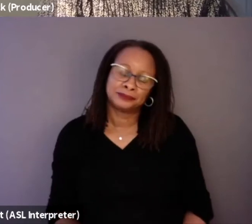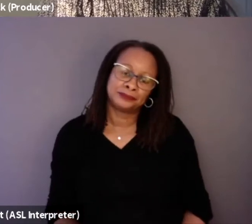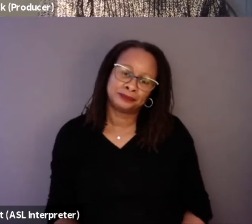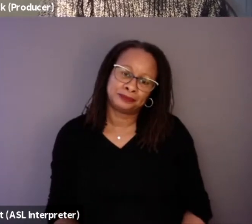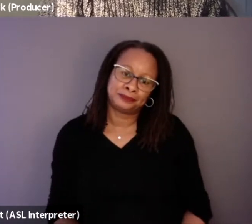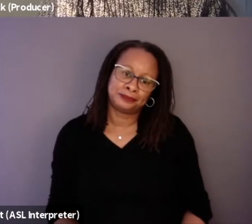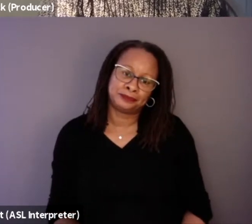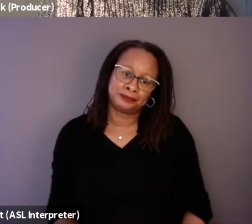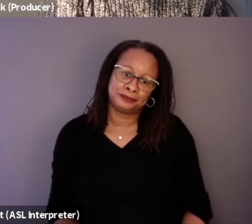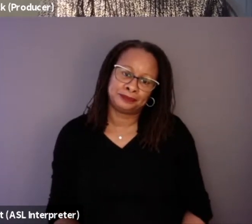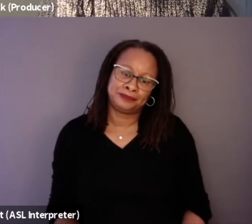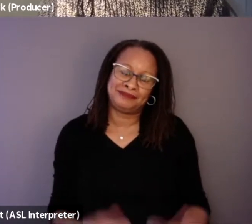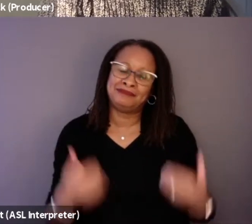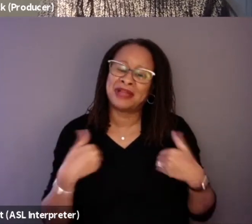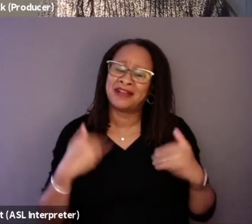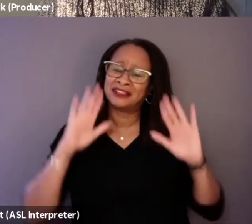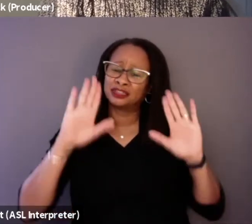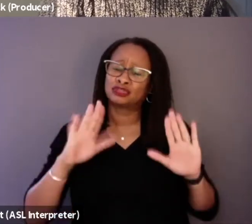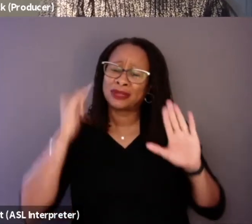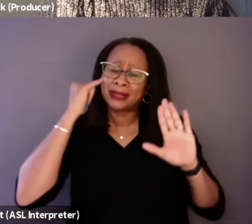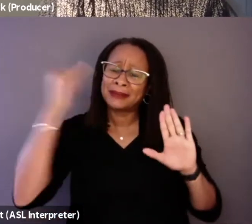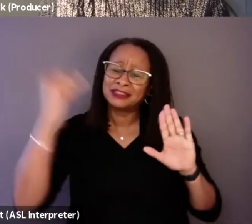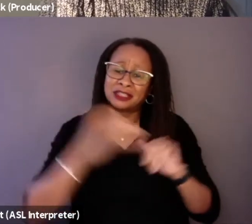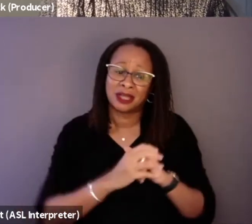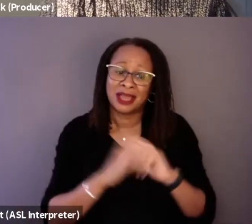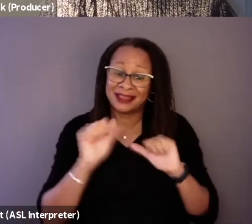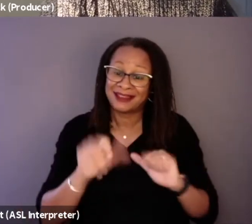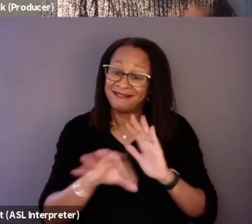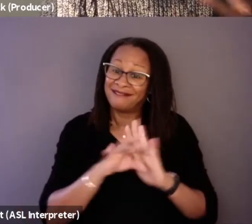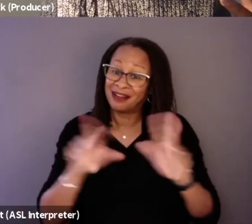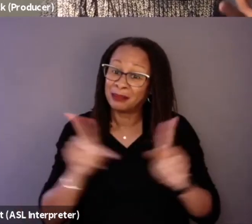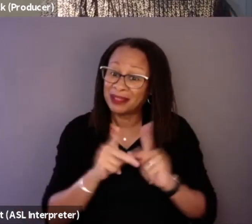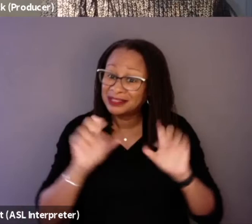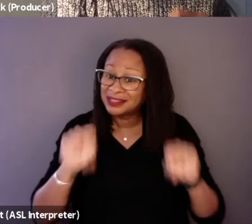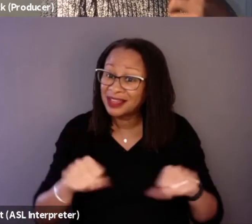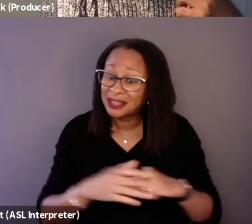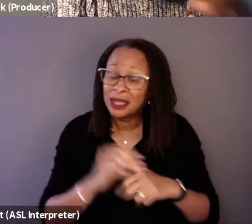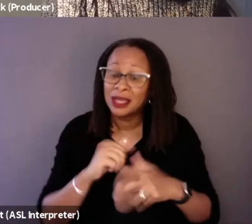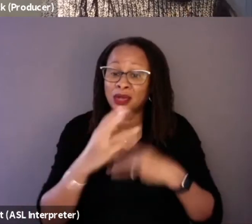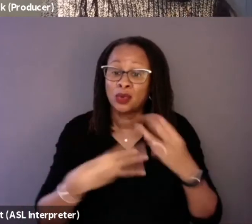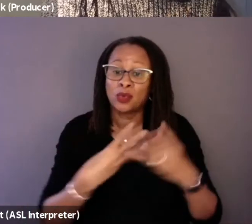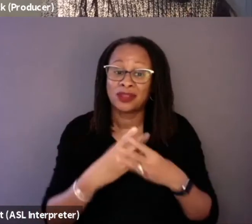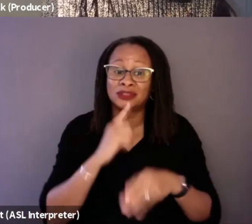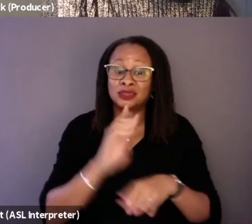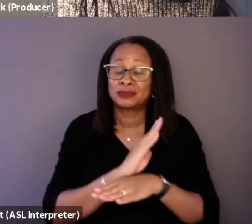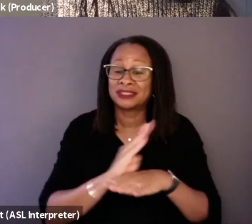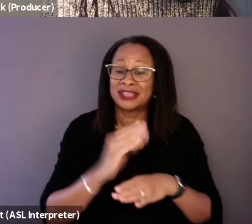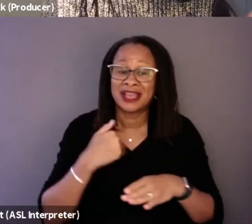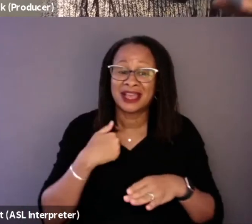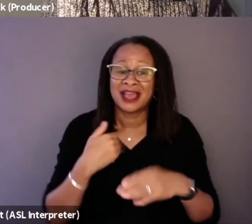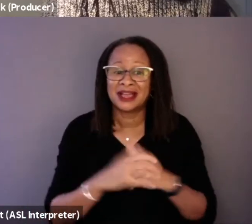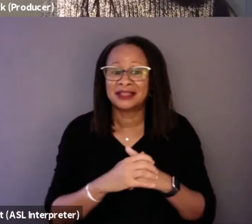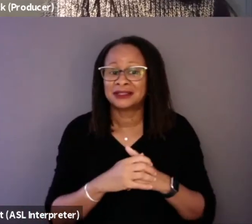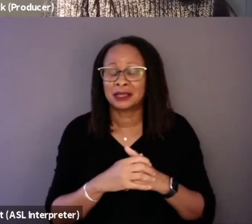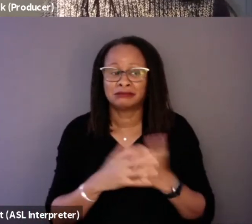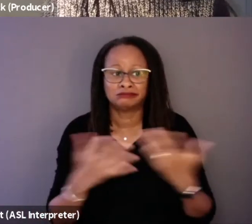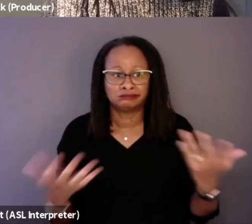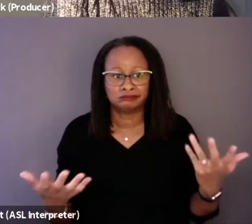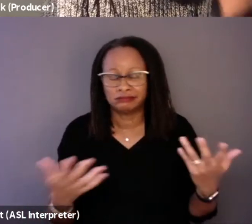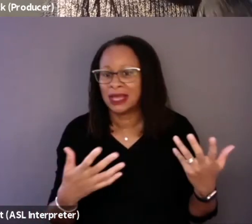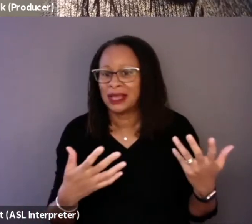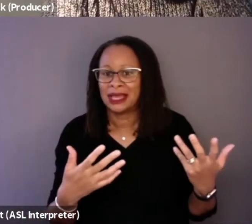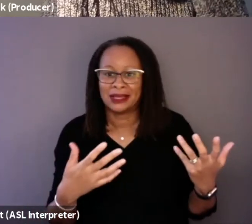have this great imagination, how can it find a place in a world that actually has a poverty of imagination about these